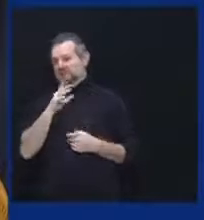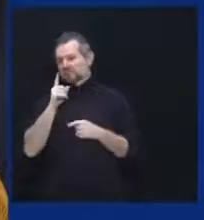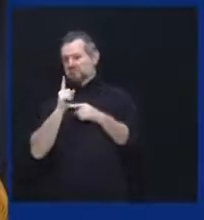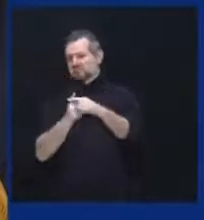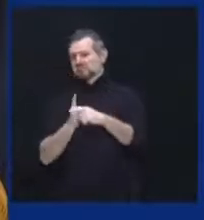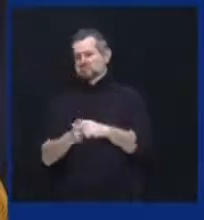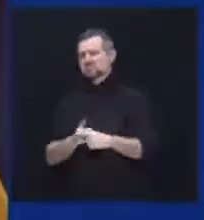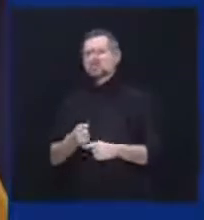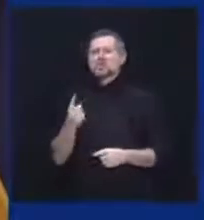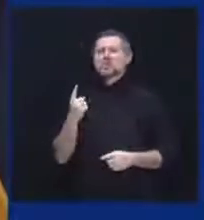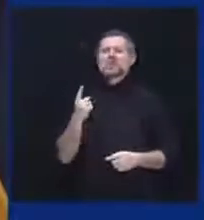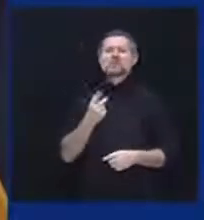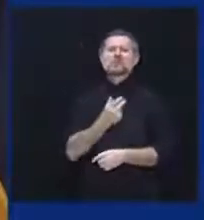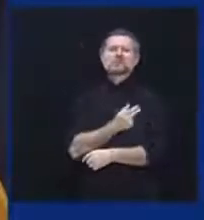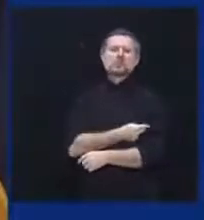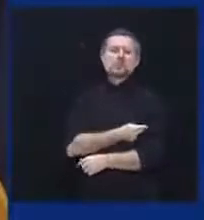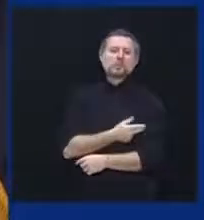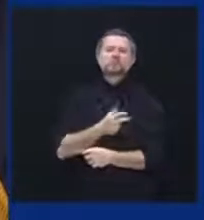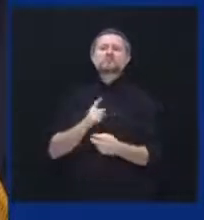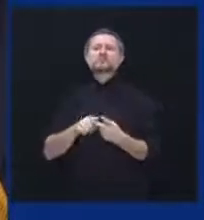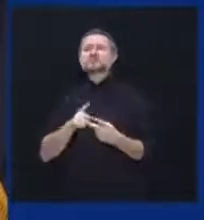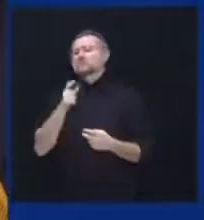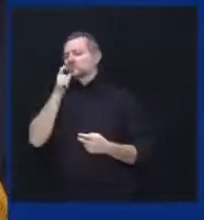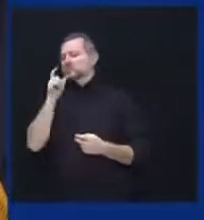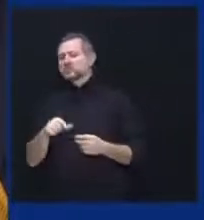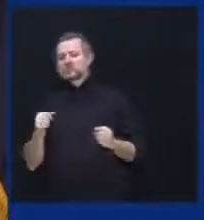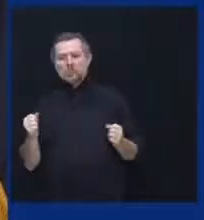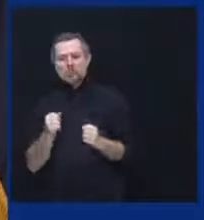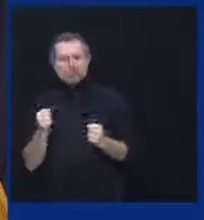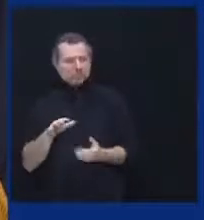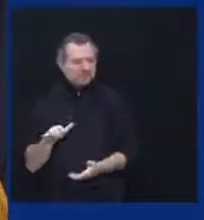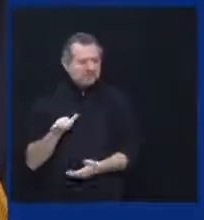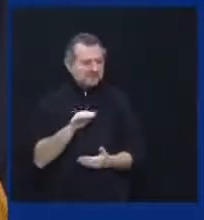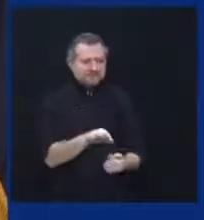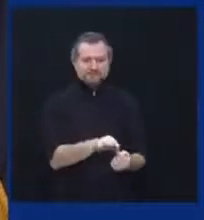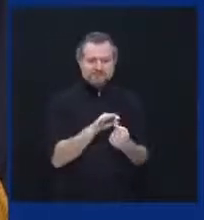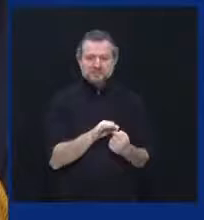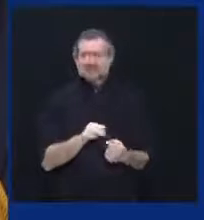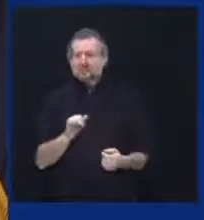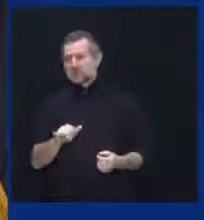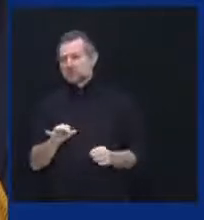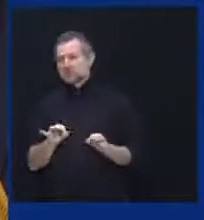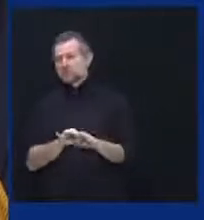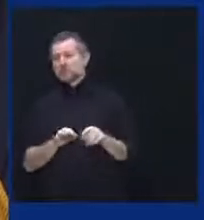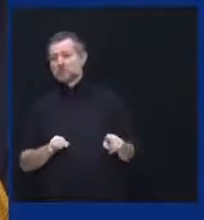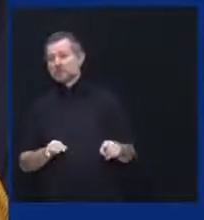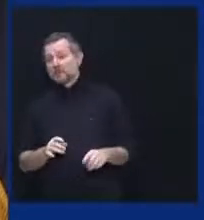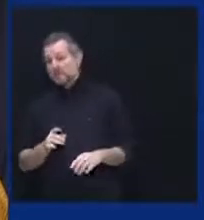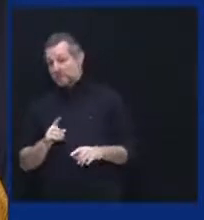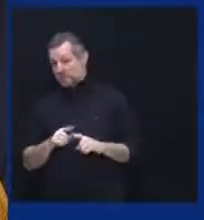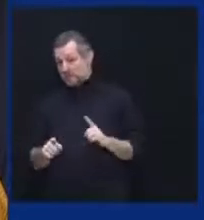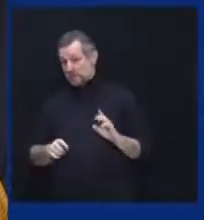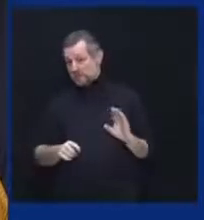single dose, no cold storage, which is a big deal. But I don't know,